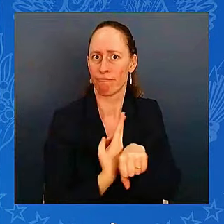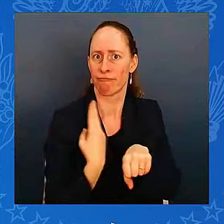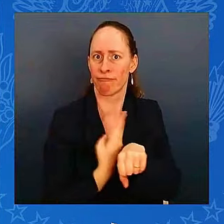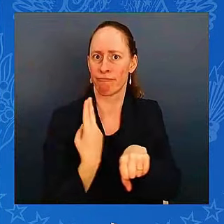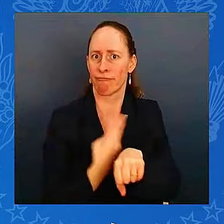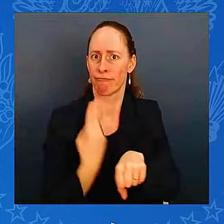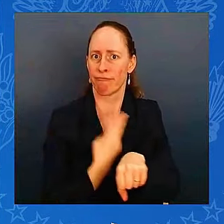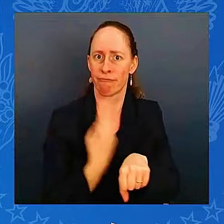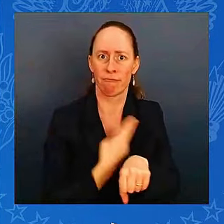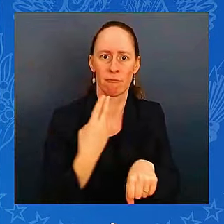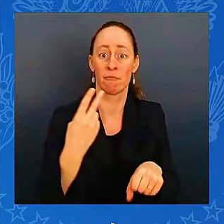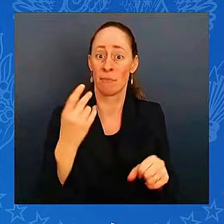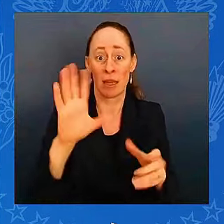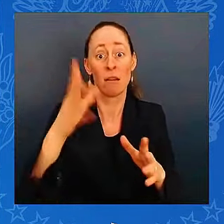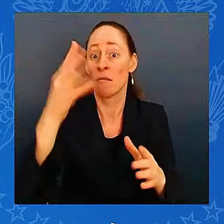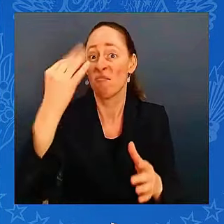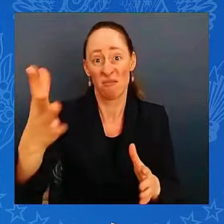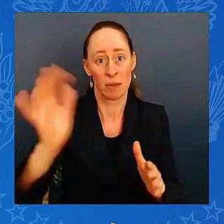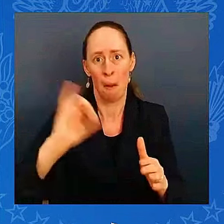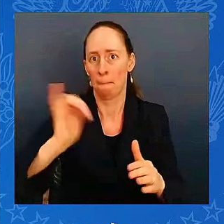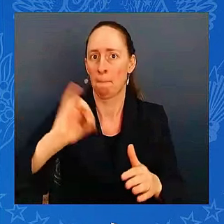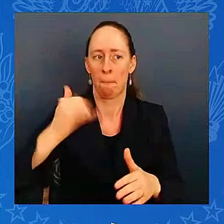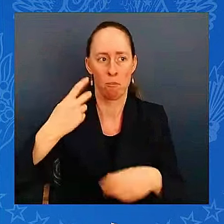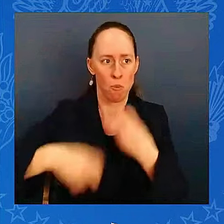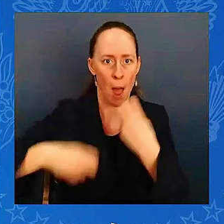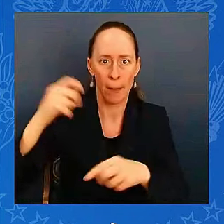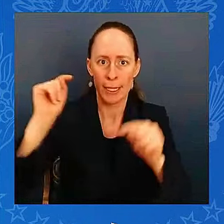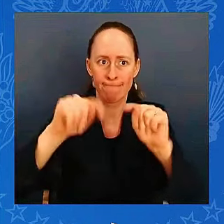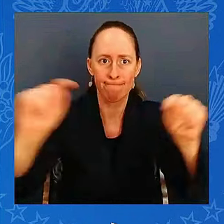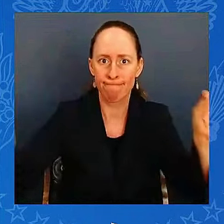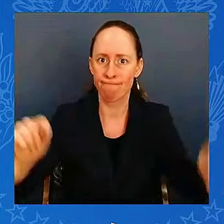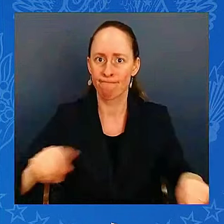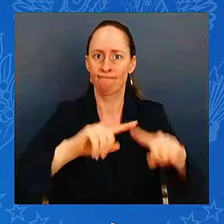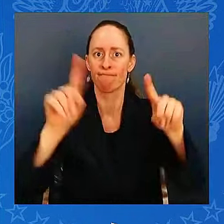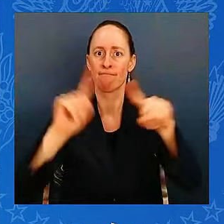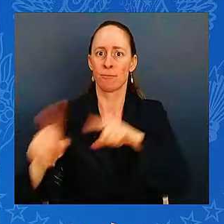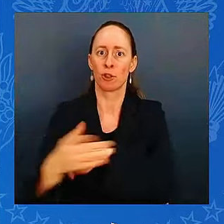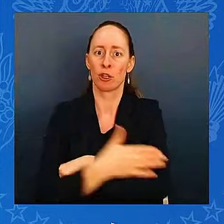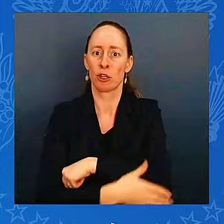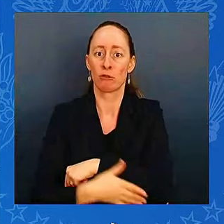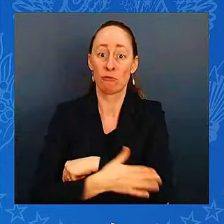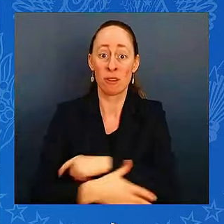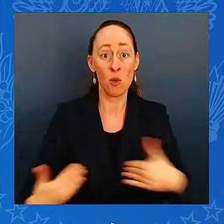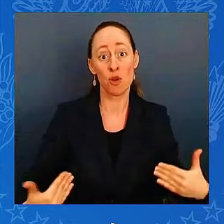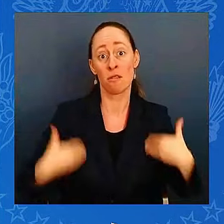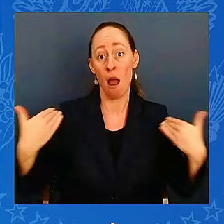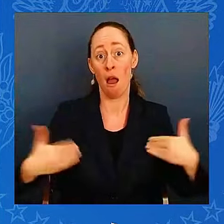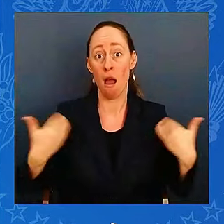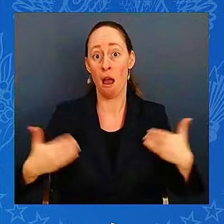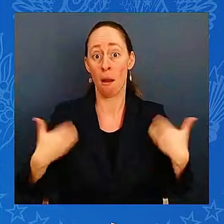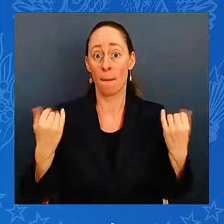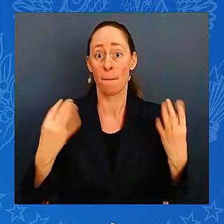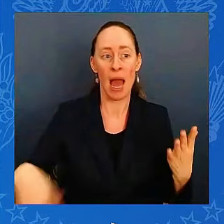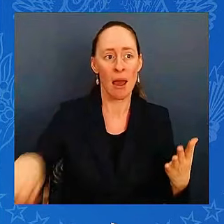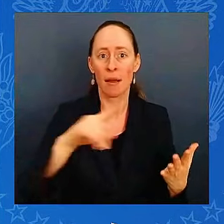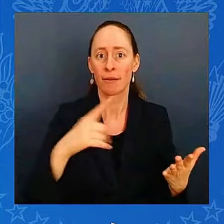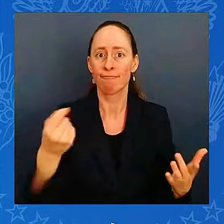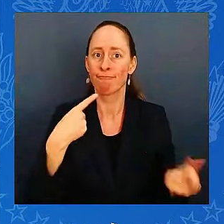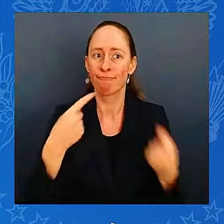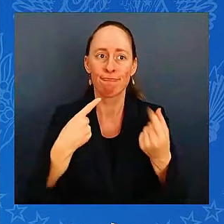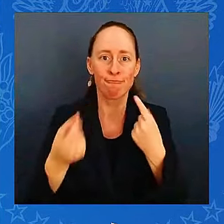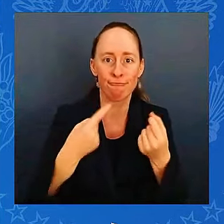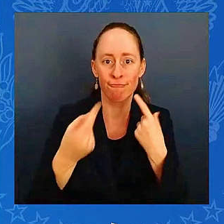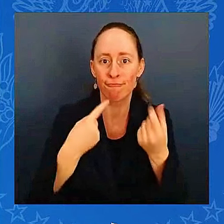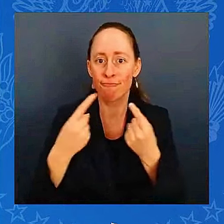Our citizens, particularly our youth, are increasingly using painkillers, tranquilizers, sleeping pills. This